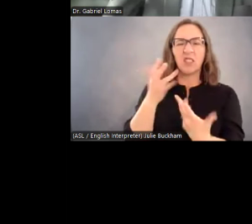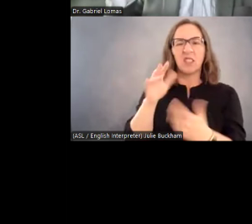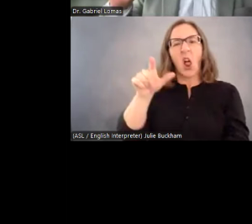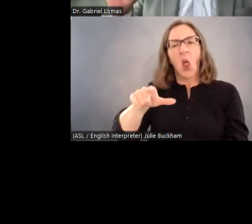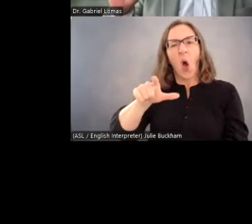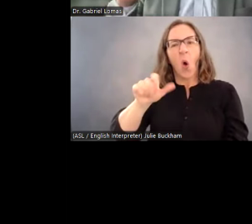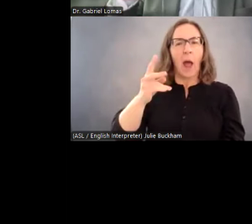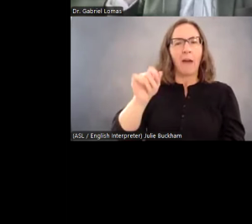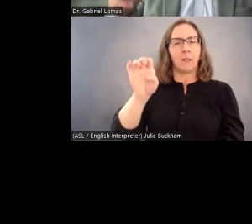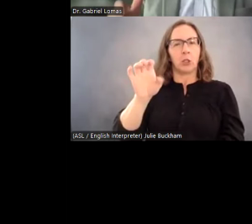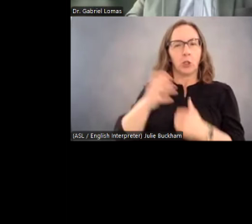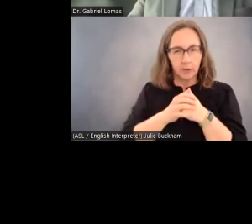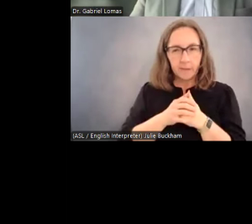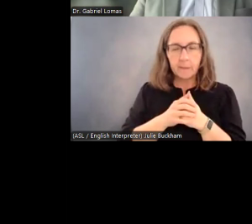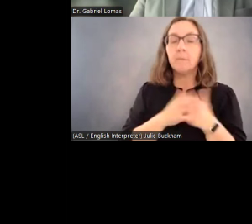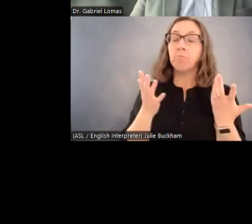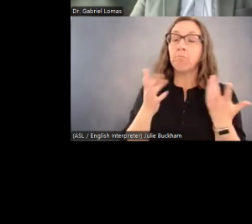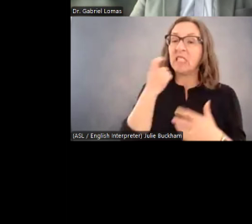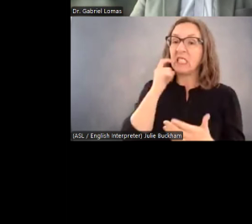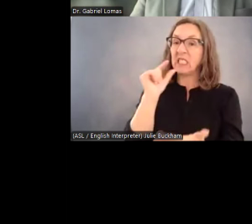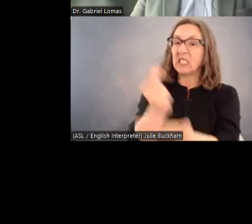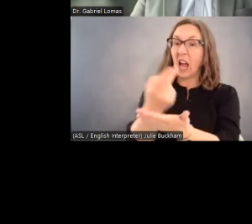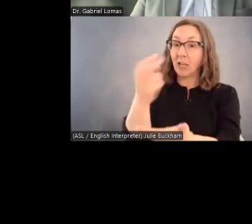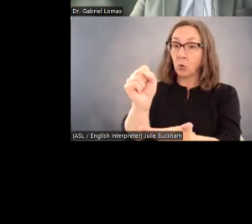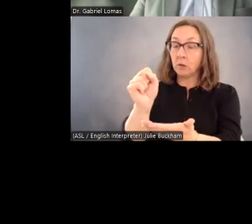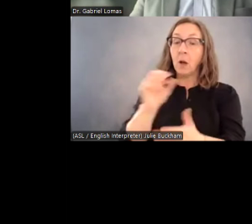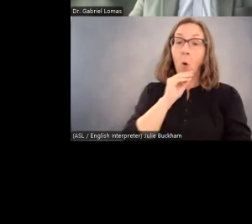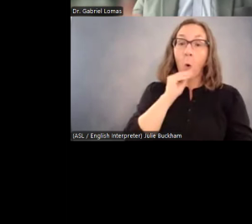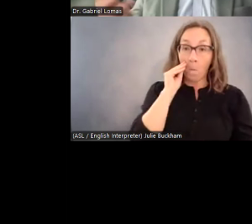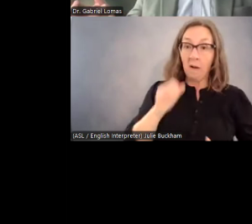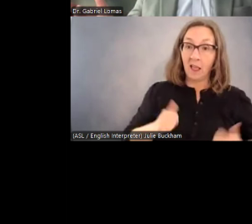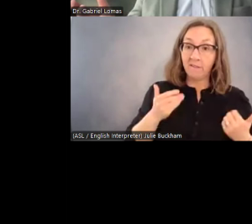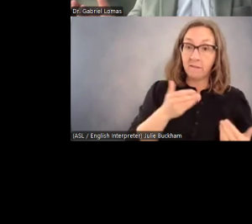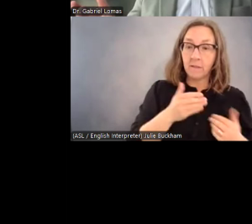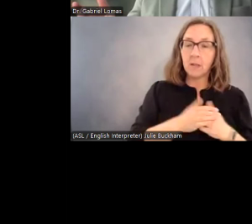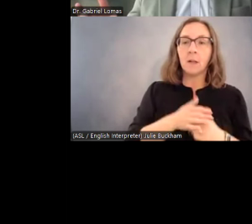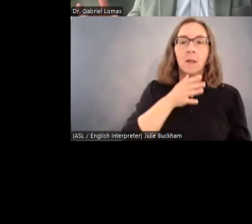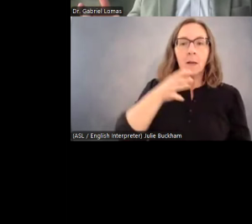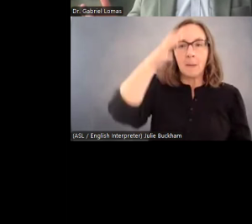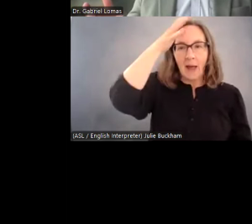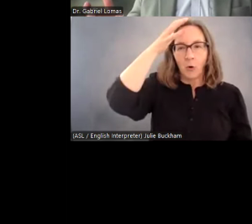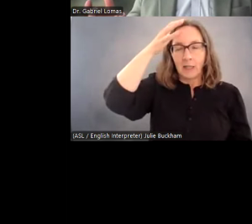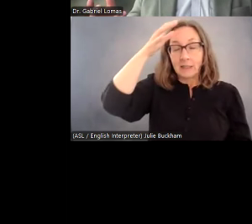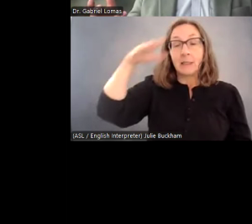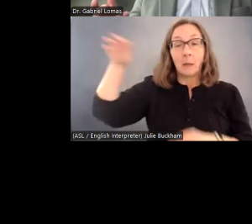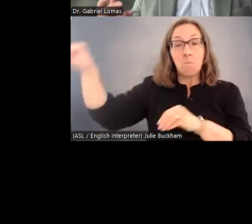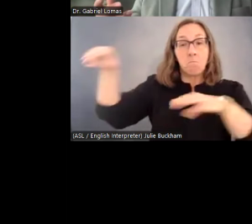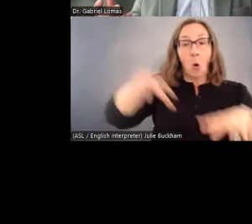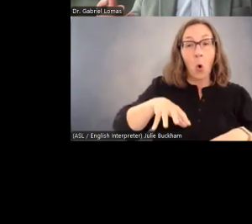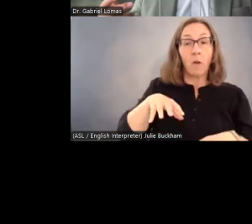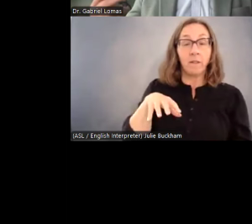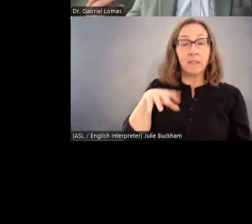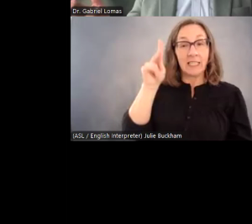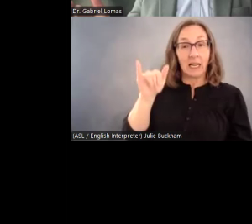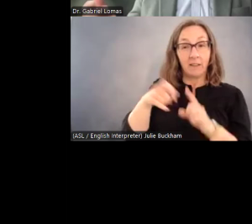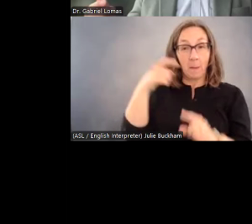range. He just graduated from high school and he's living at home. His parents are Mexican immigrants who are living in Kentucky legally,